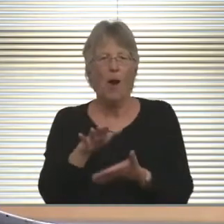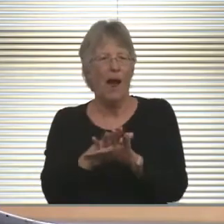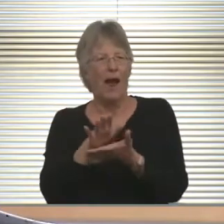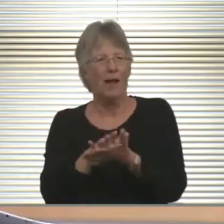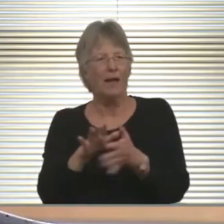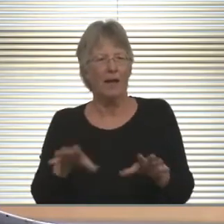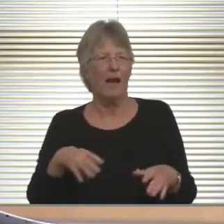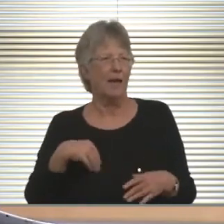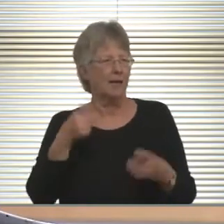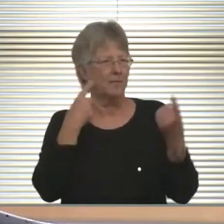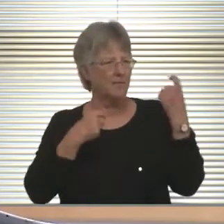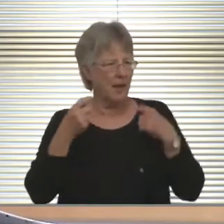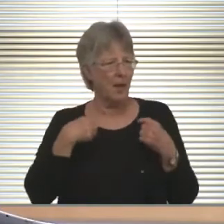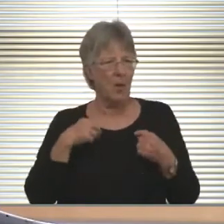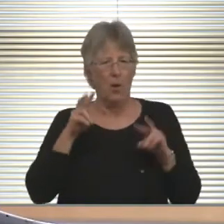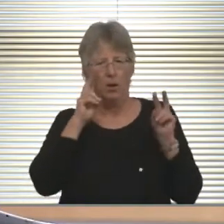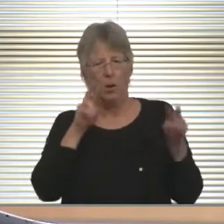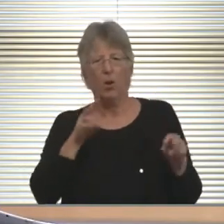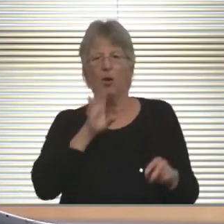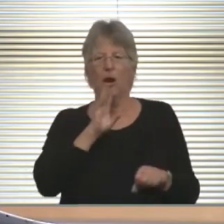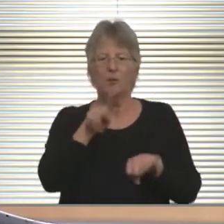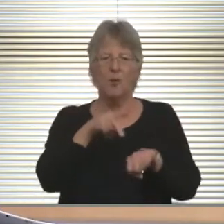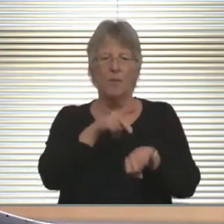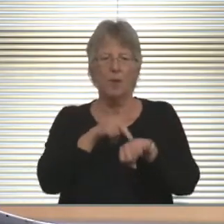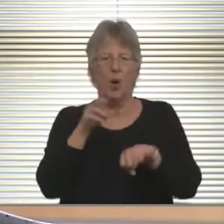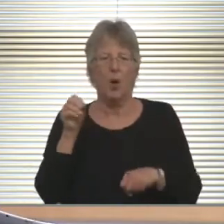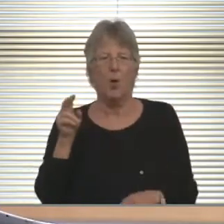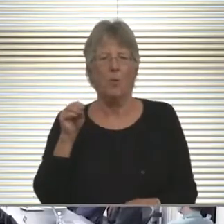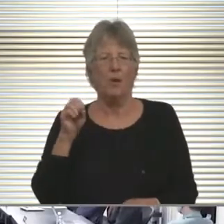take them, or you can refer to our principal, Ms. Cornejo. Thank you.